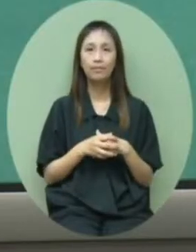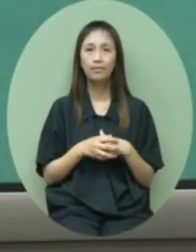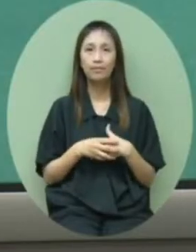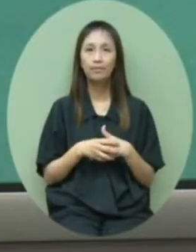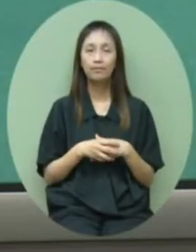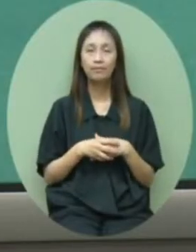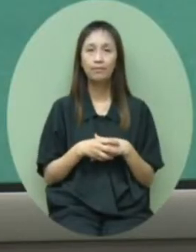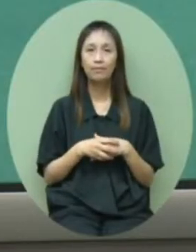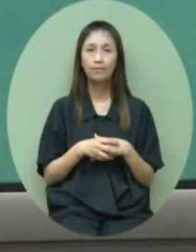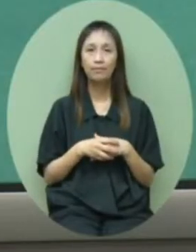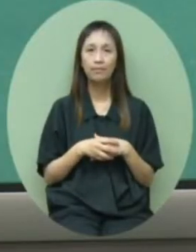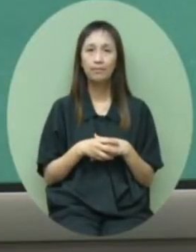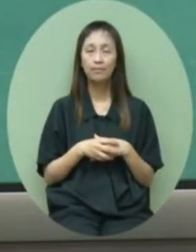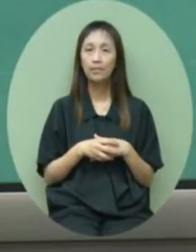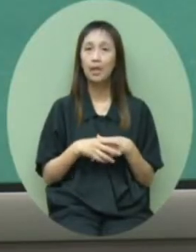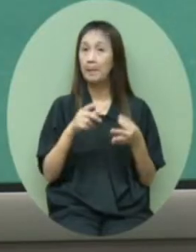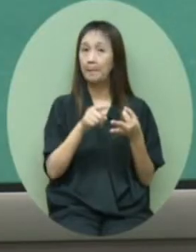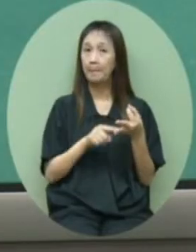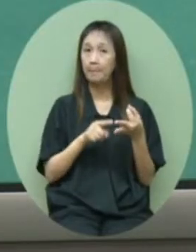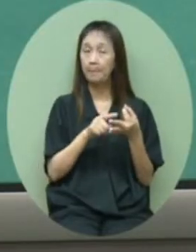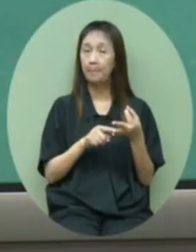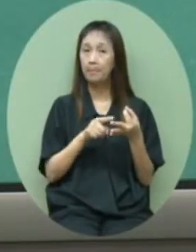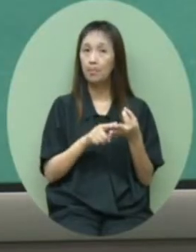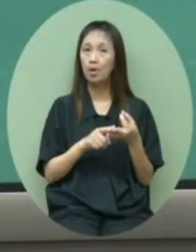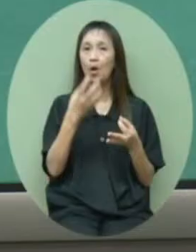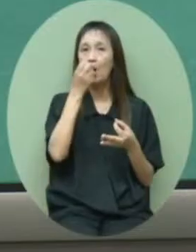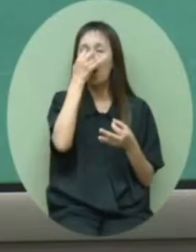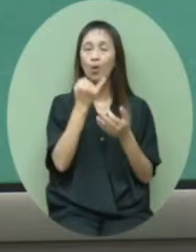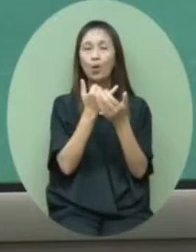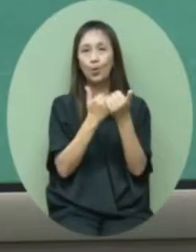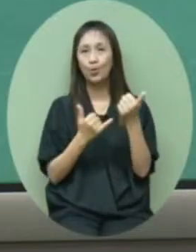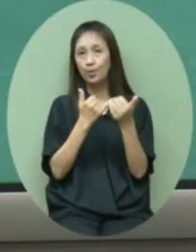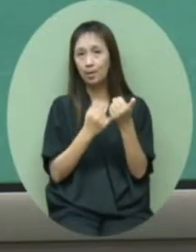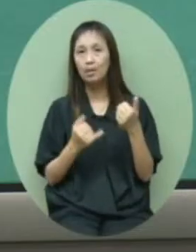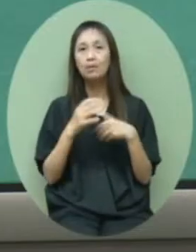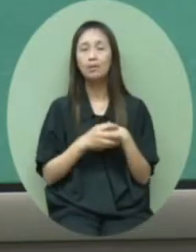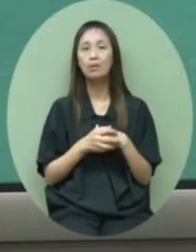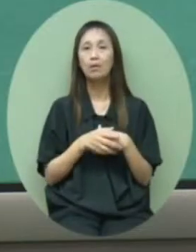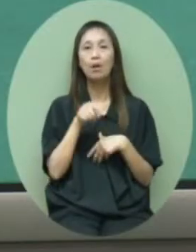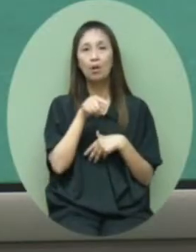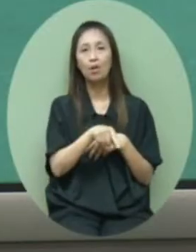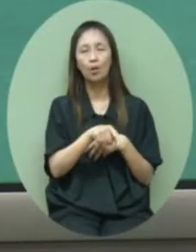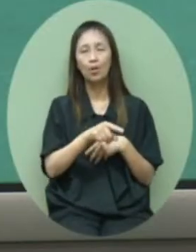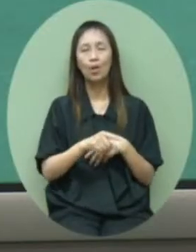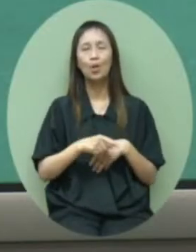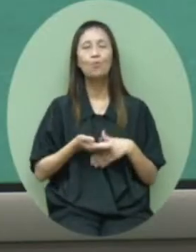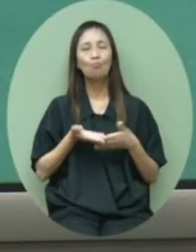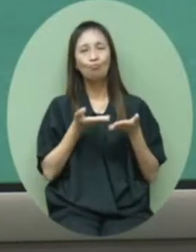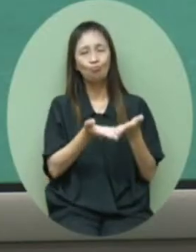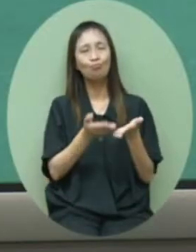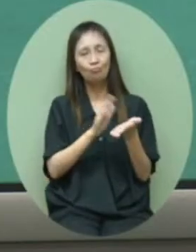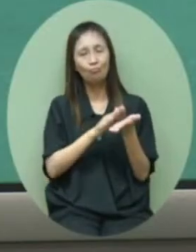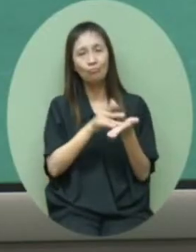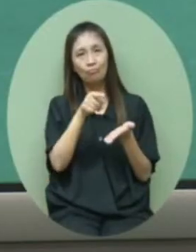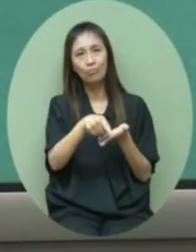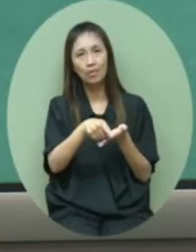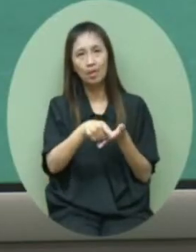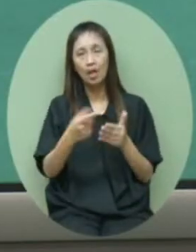are so glad that he has won the competition. I think every Hong